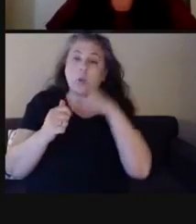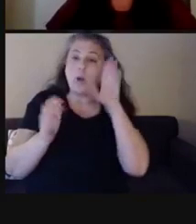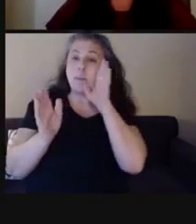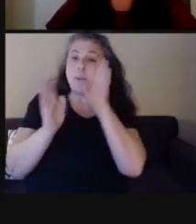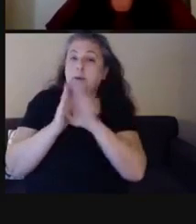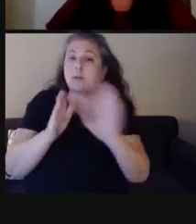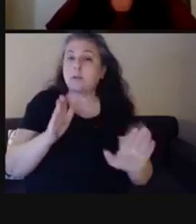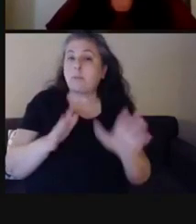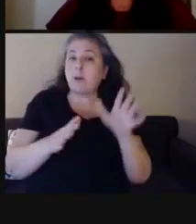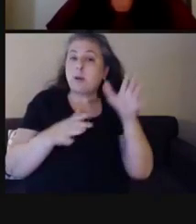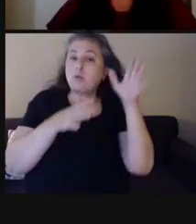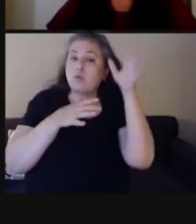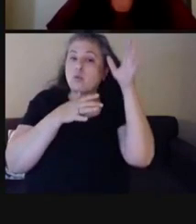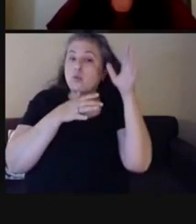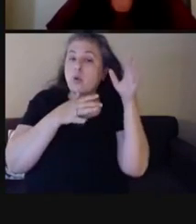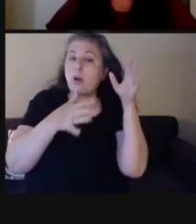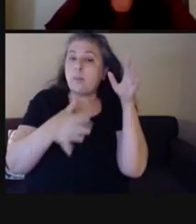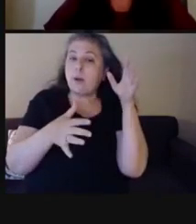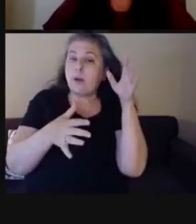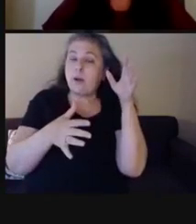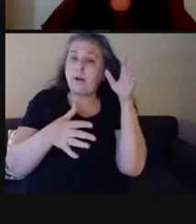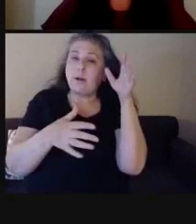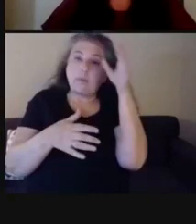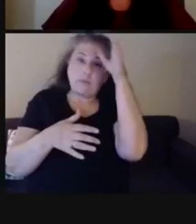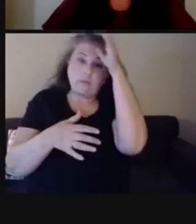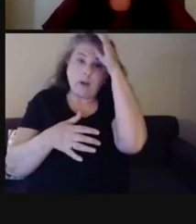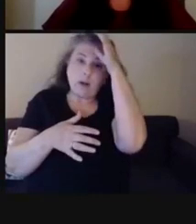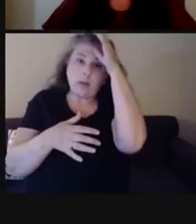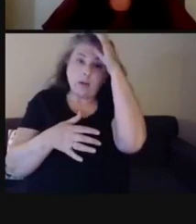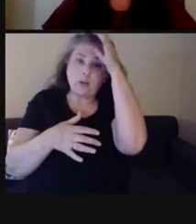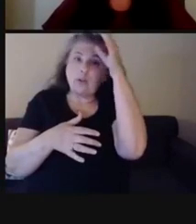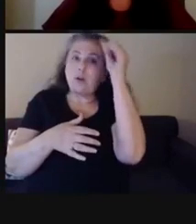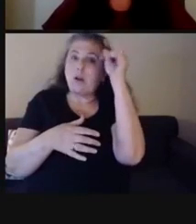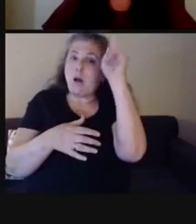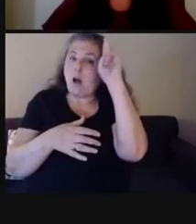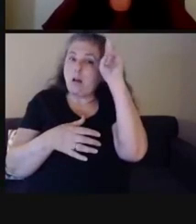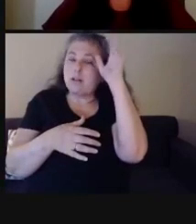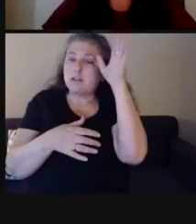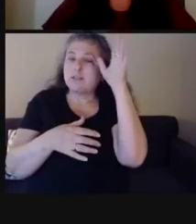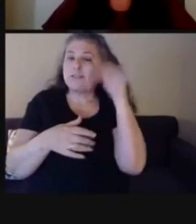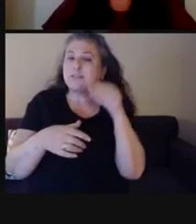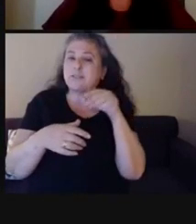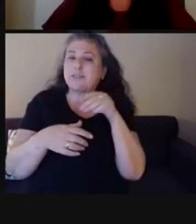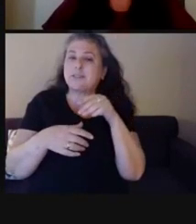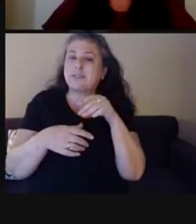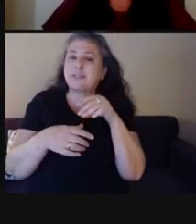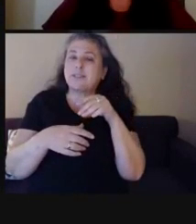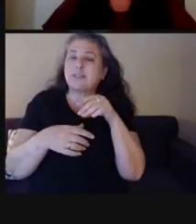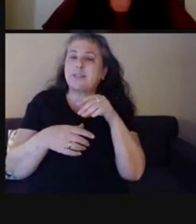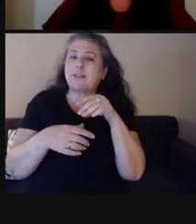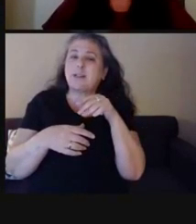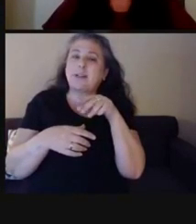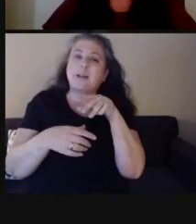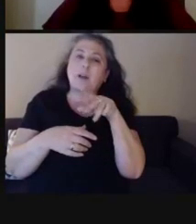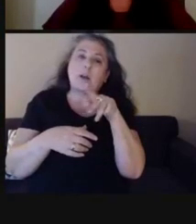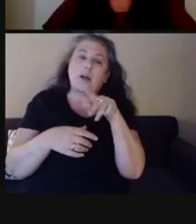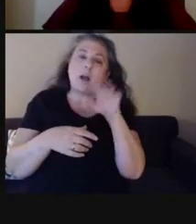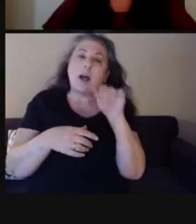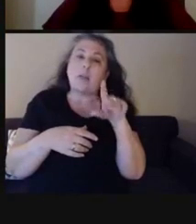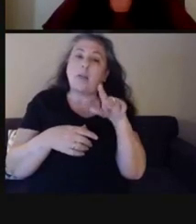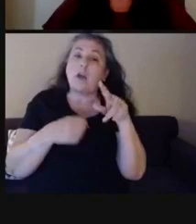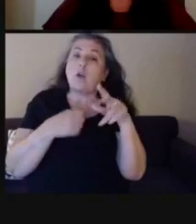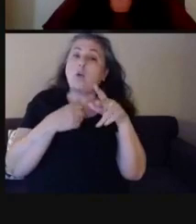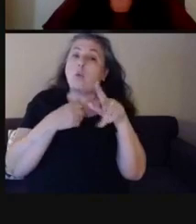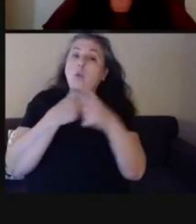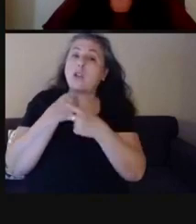my grandmother and my father and uncle, who are on the Prairie Band Potawatomi Reservation in